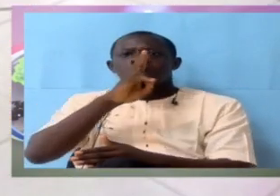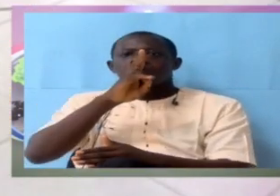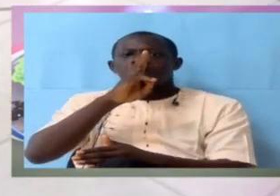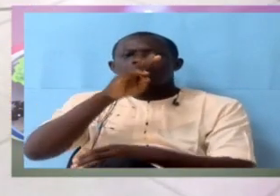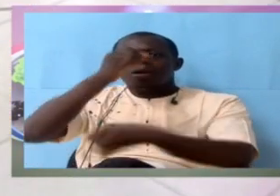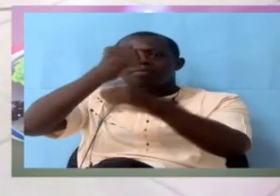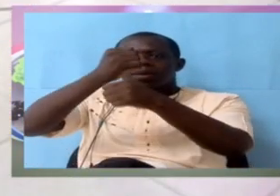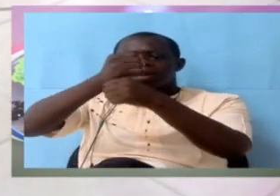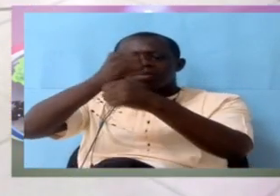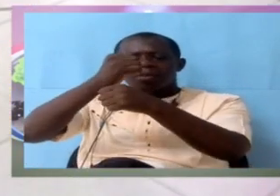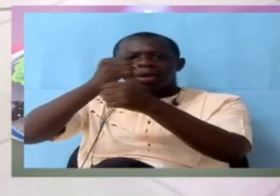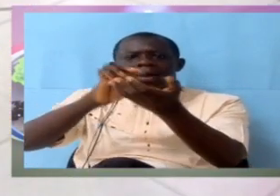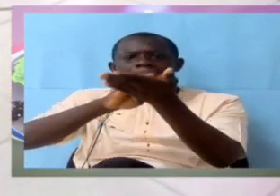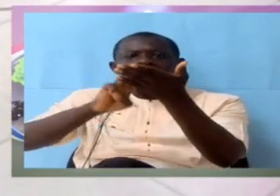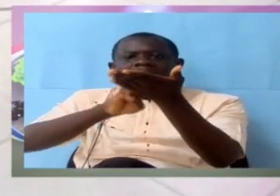jumal katara nyi jagasiro la.